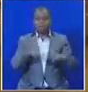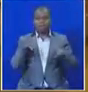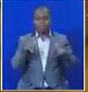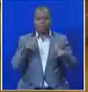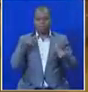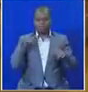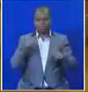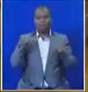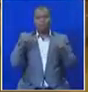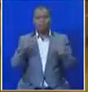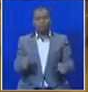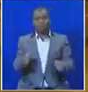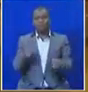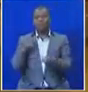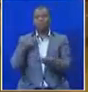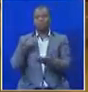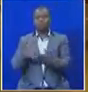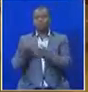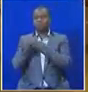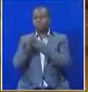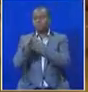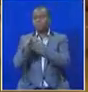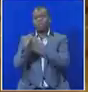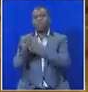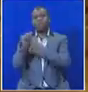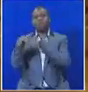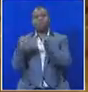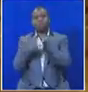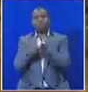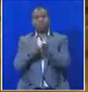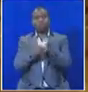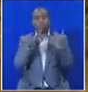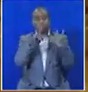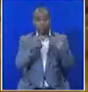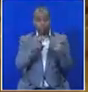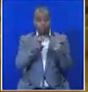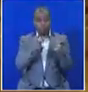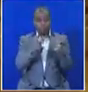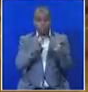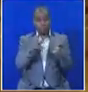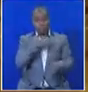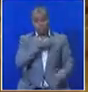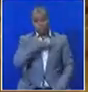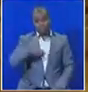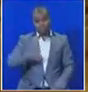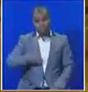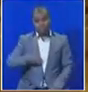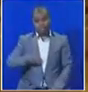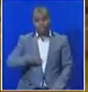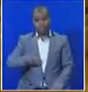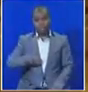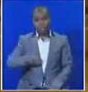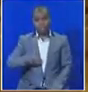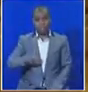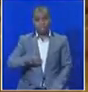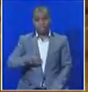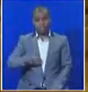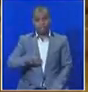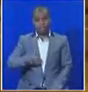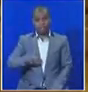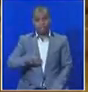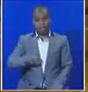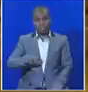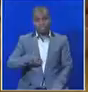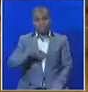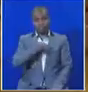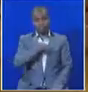in this matter. The matter of the President and paying back the money will be dealt with on another day. I believe today, honorable